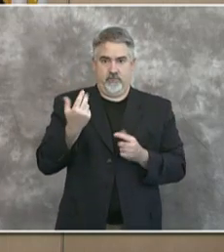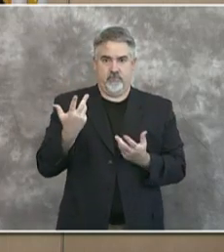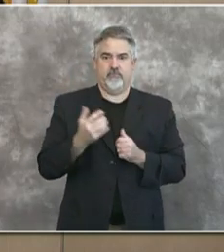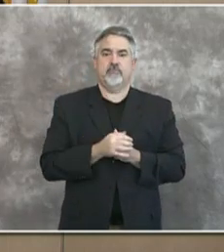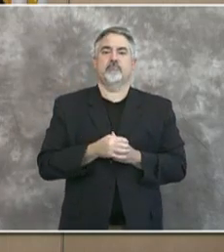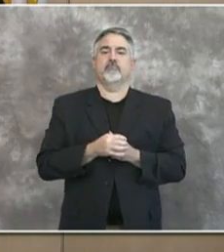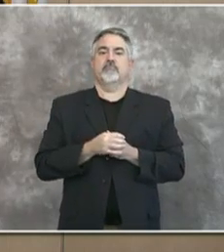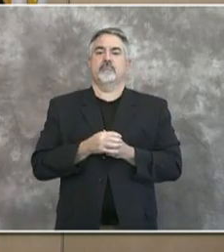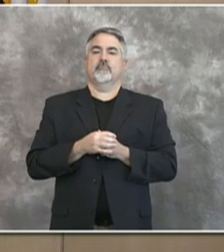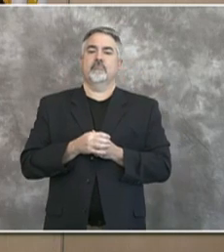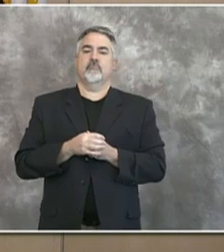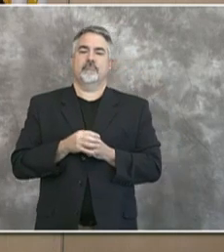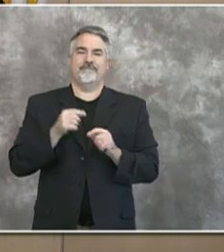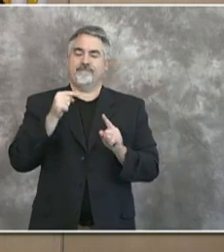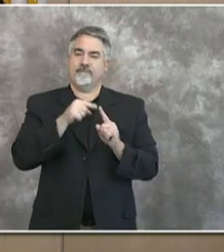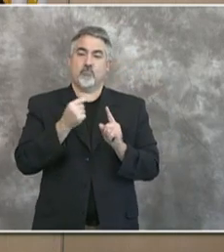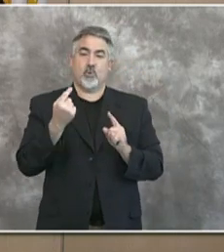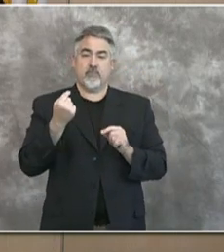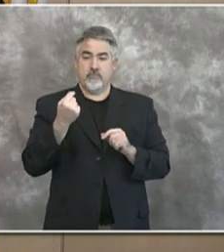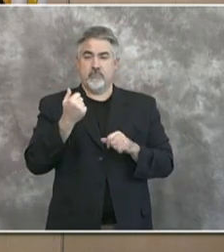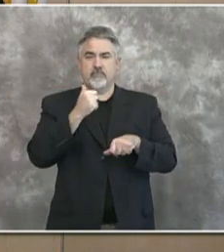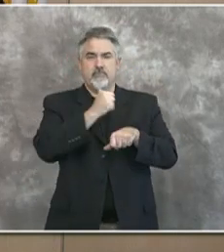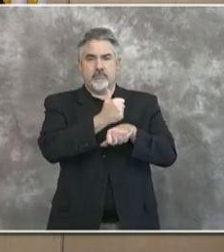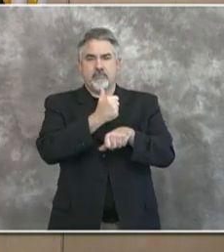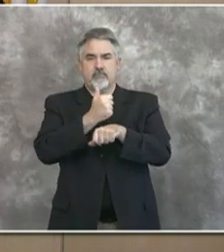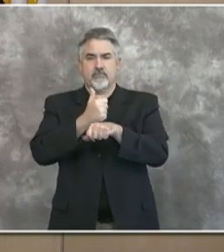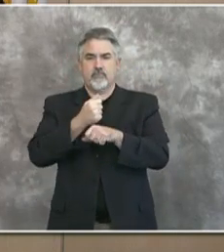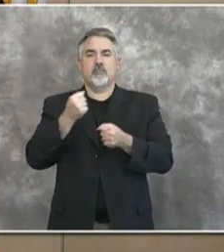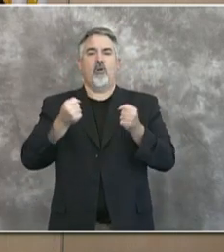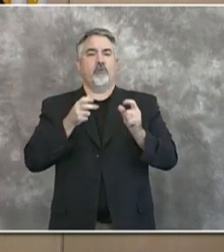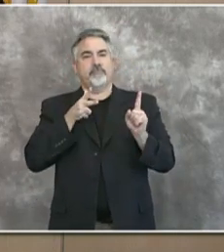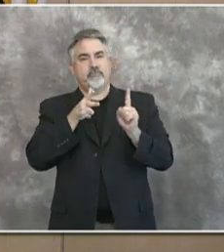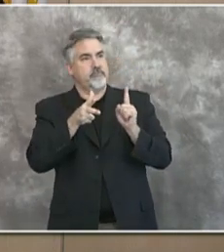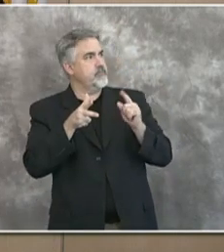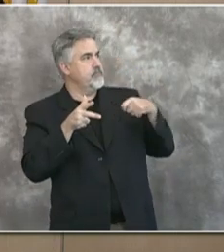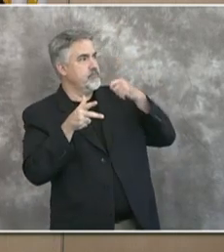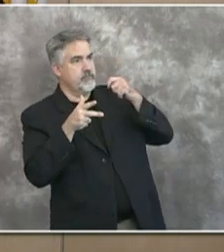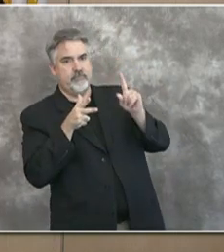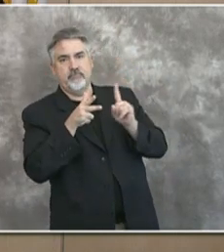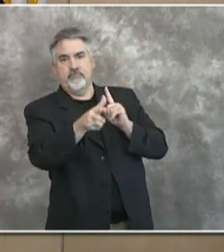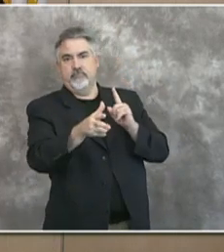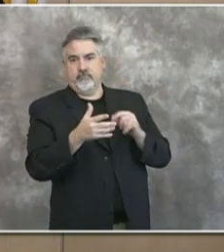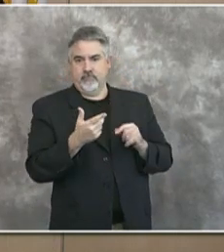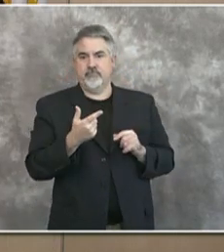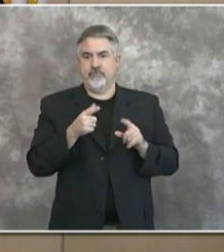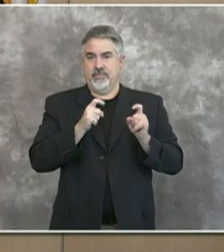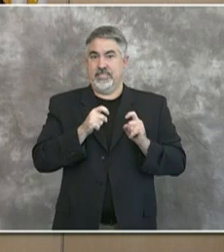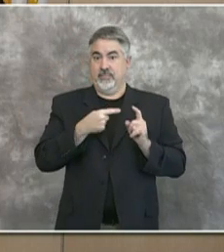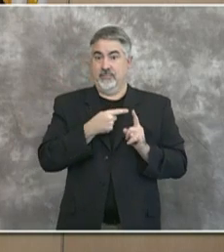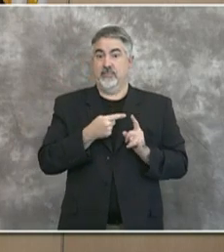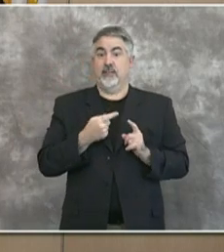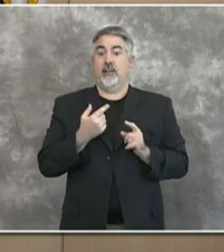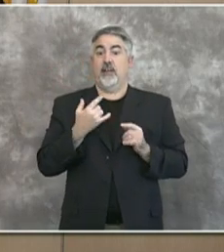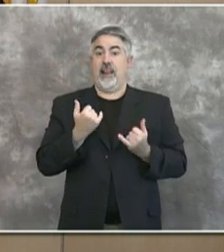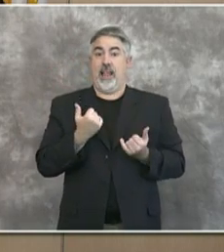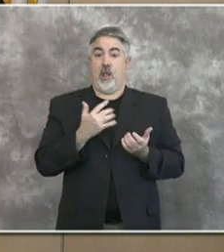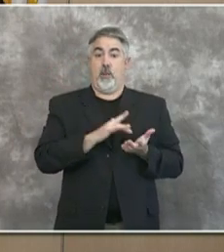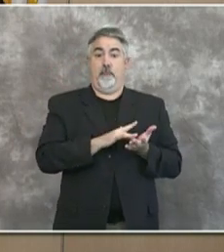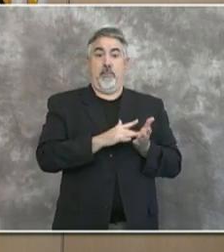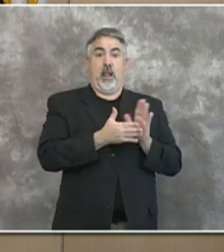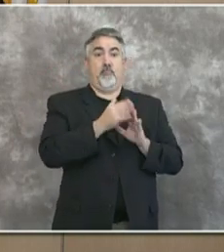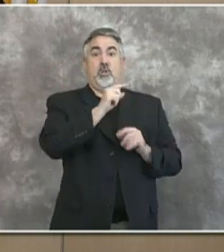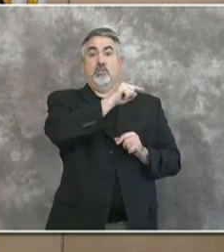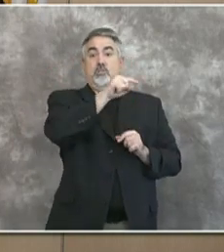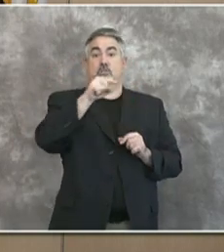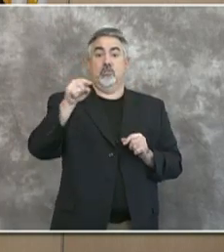programs occurring in the county, which is being coordinated through our Medical Operations Center. The Medical Operations Center